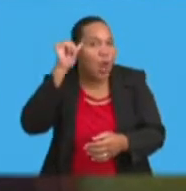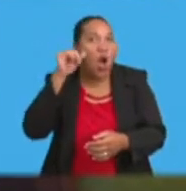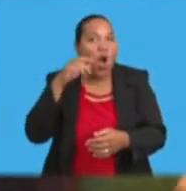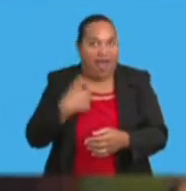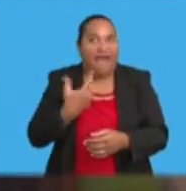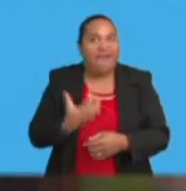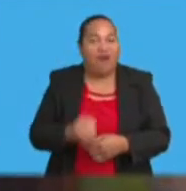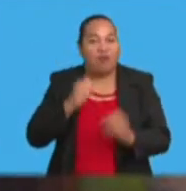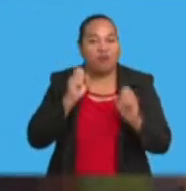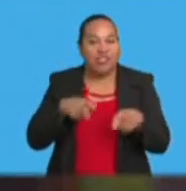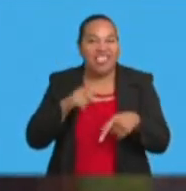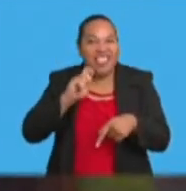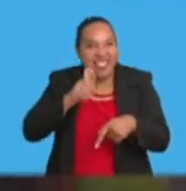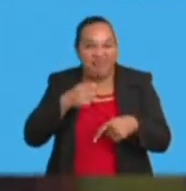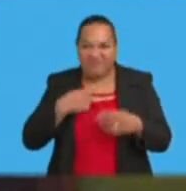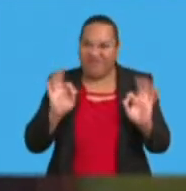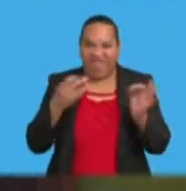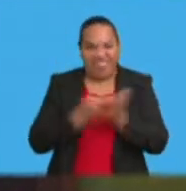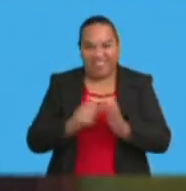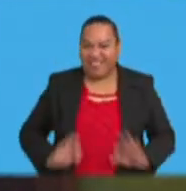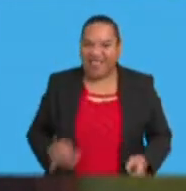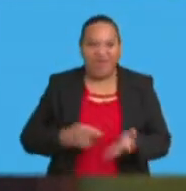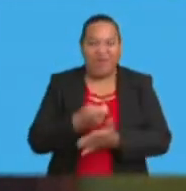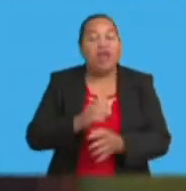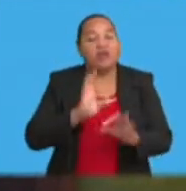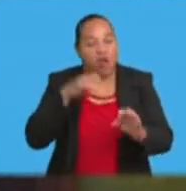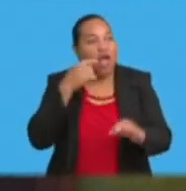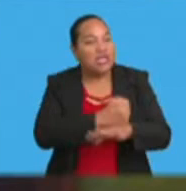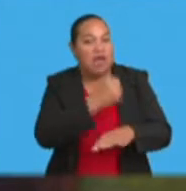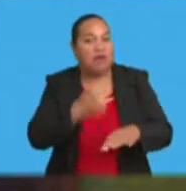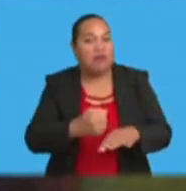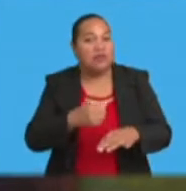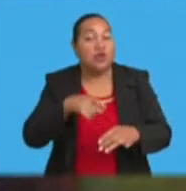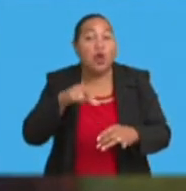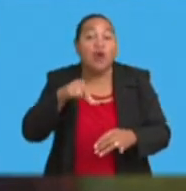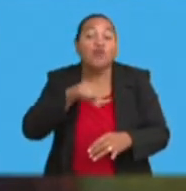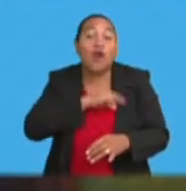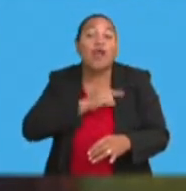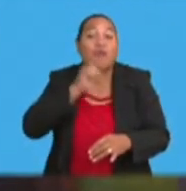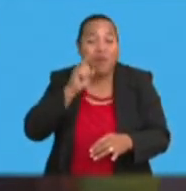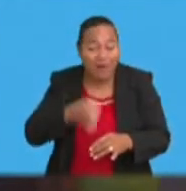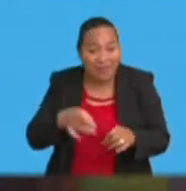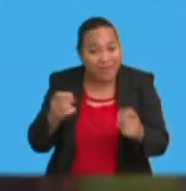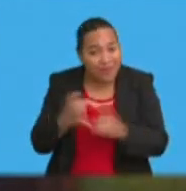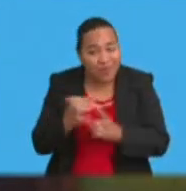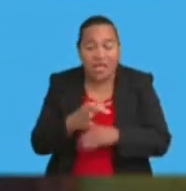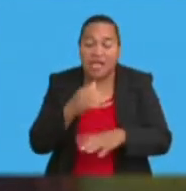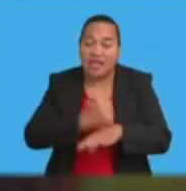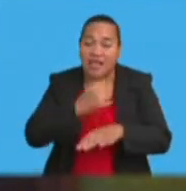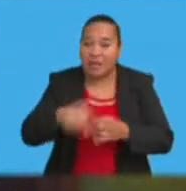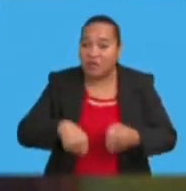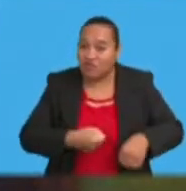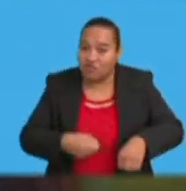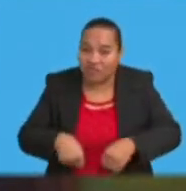the education sector. So in terms of productivity, it's the quality of the input. One of the government strategy has